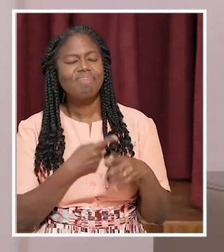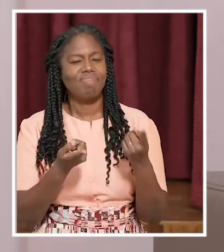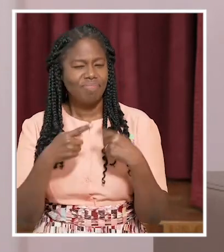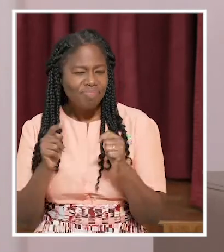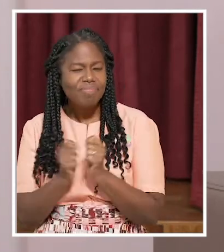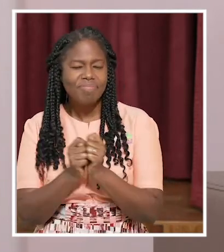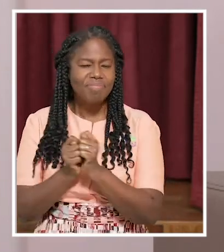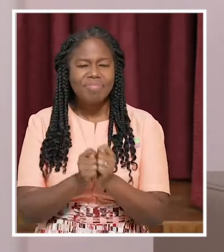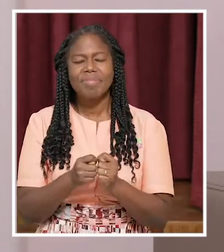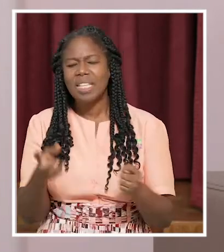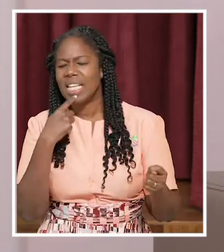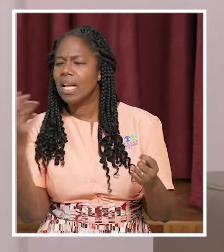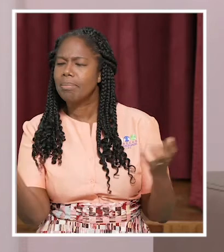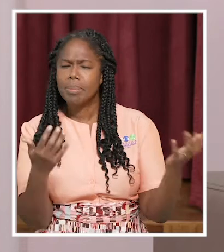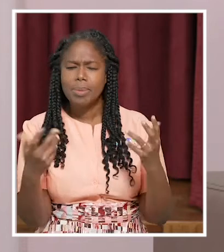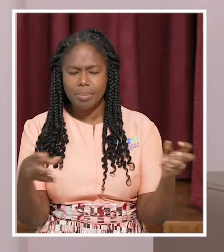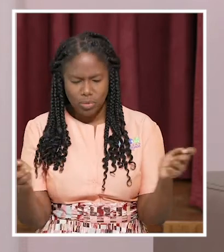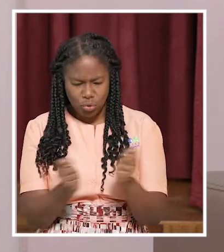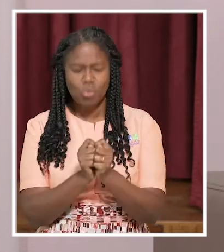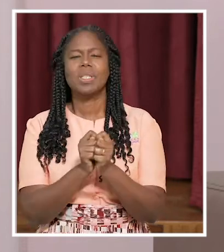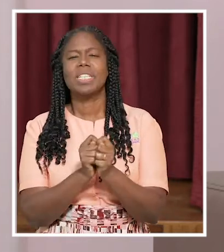internet now, and you simply look up